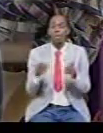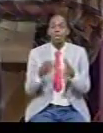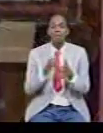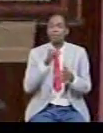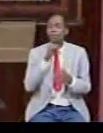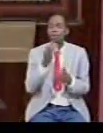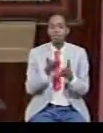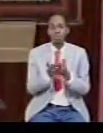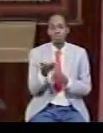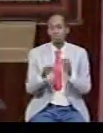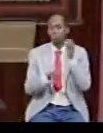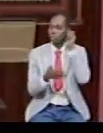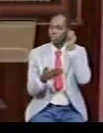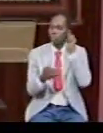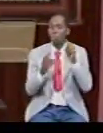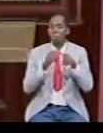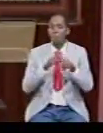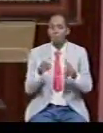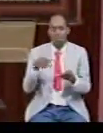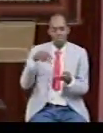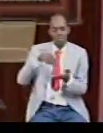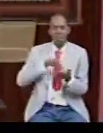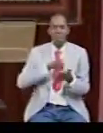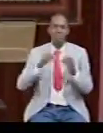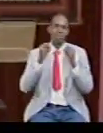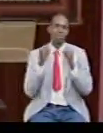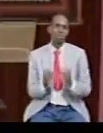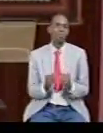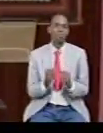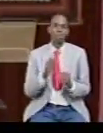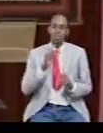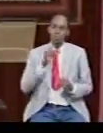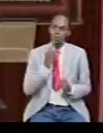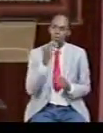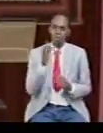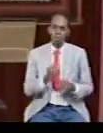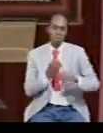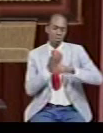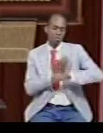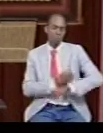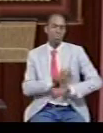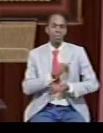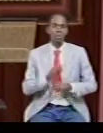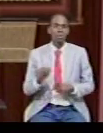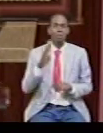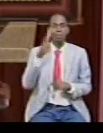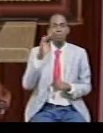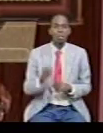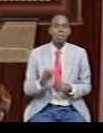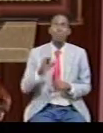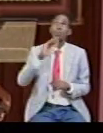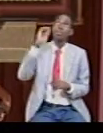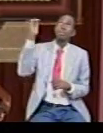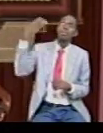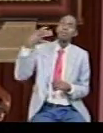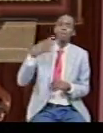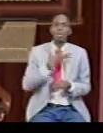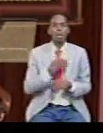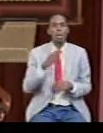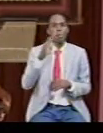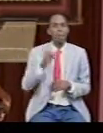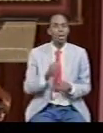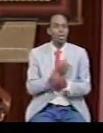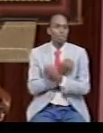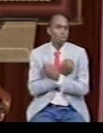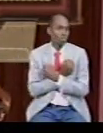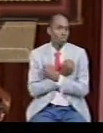by standing your ground, earnestly contending by grace and by love.